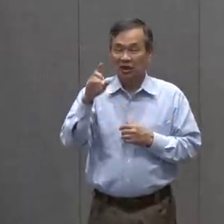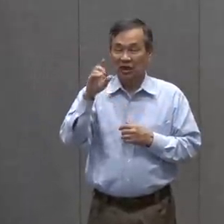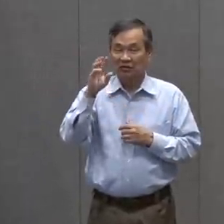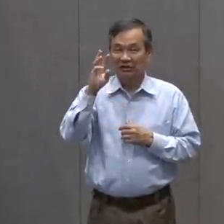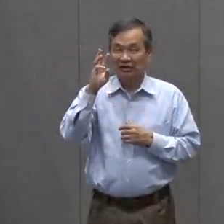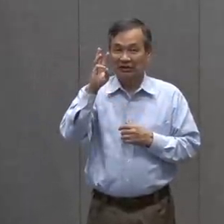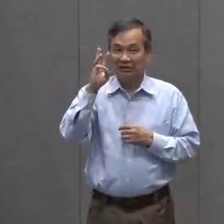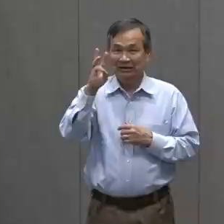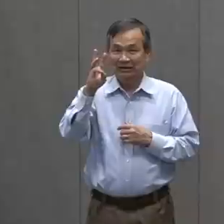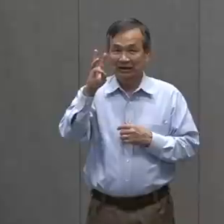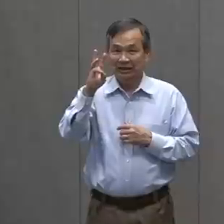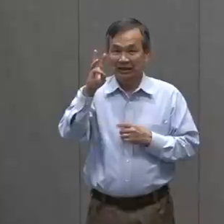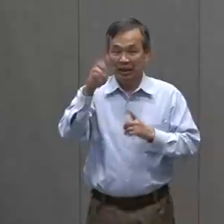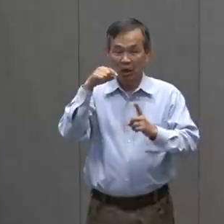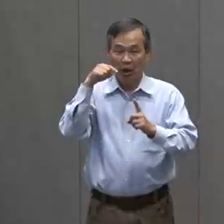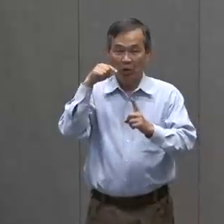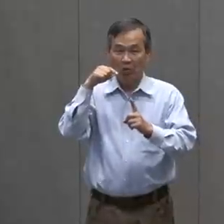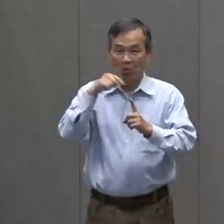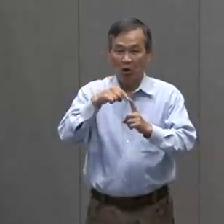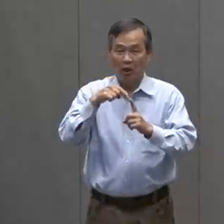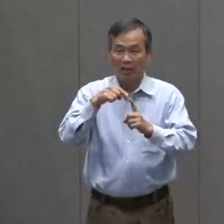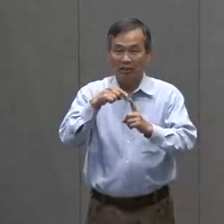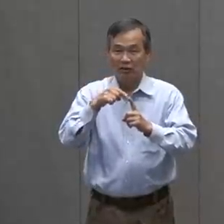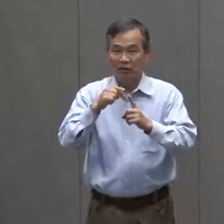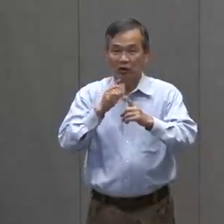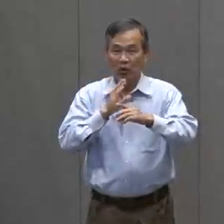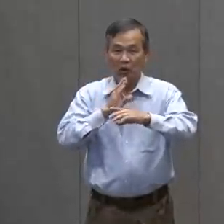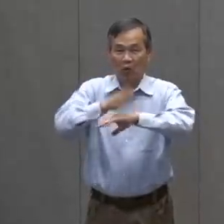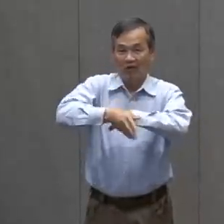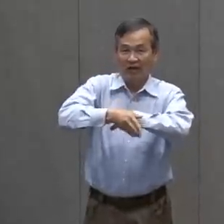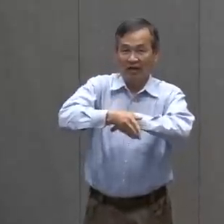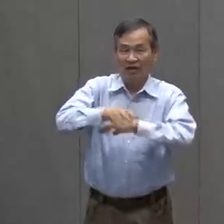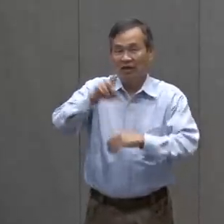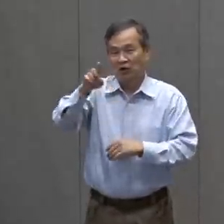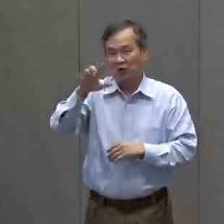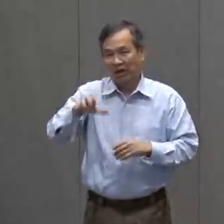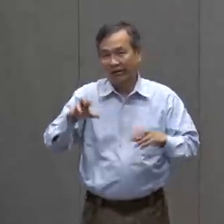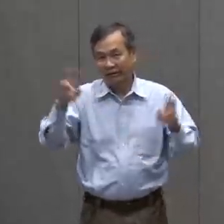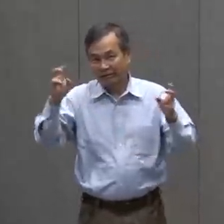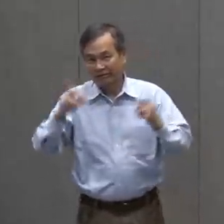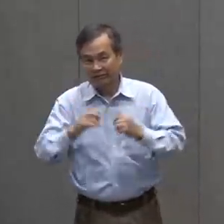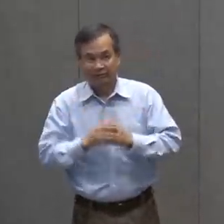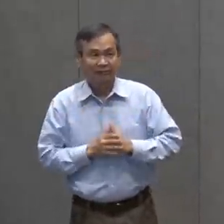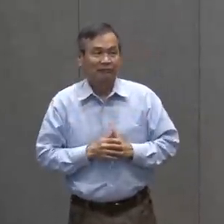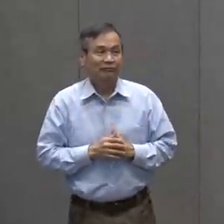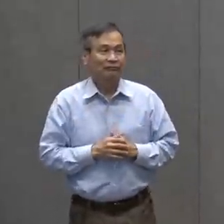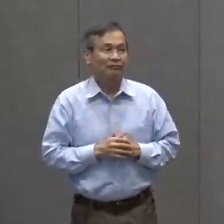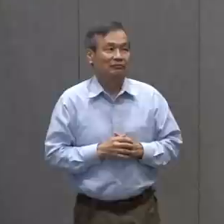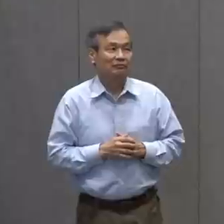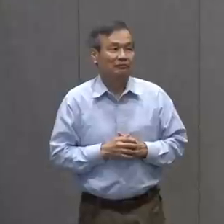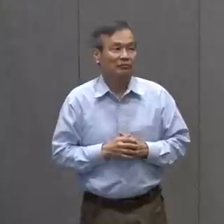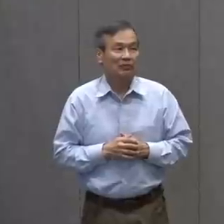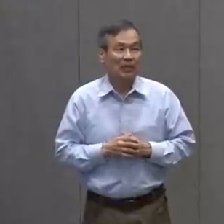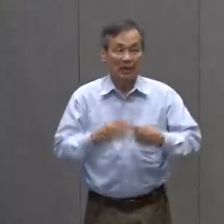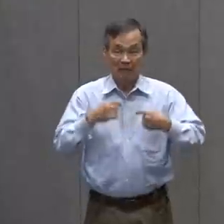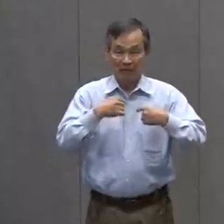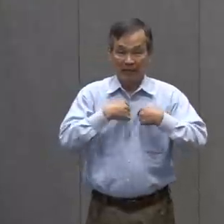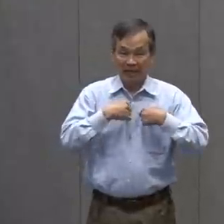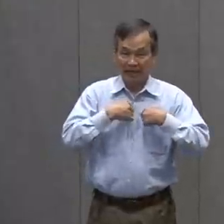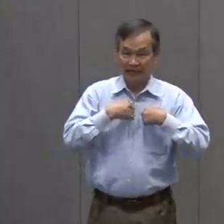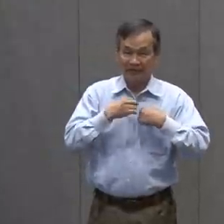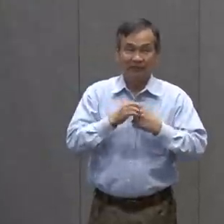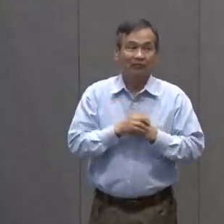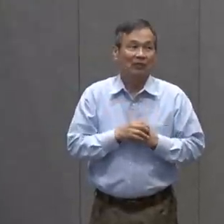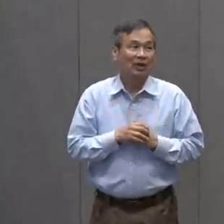6 points, 6 digits, something, away from 100. 6 positions, 6 spaces. All right, so